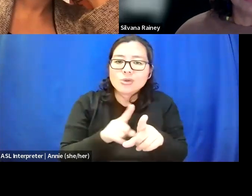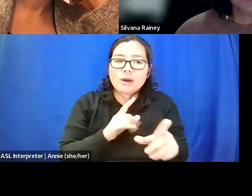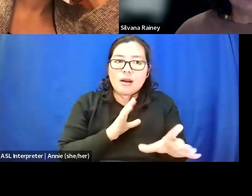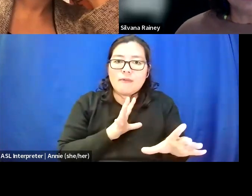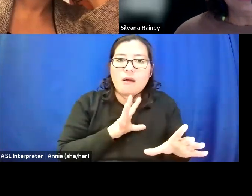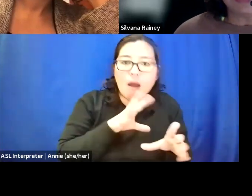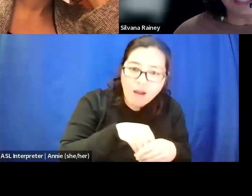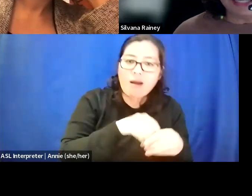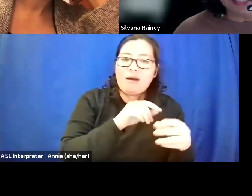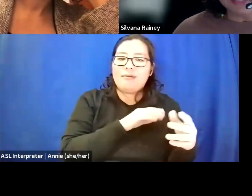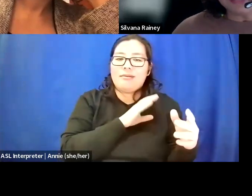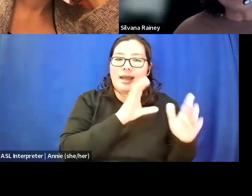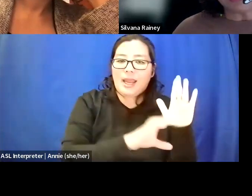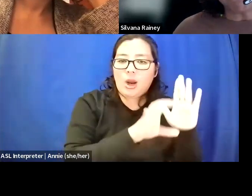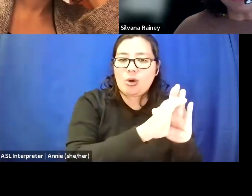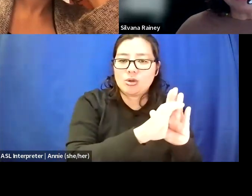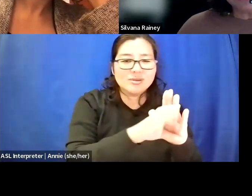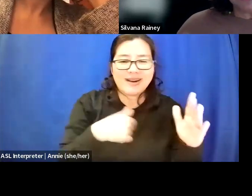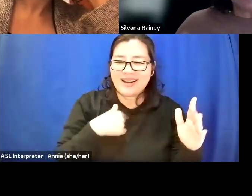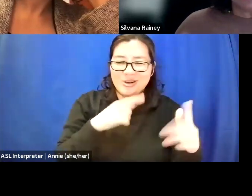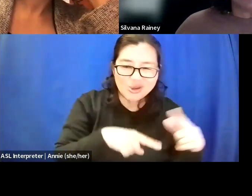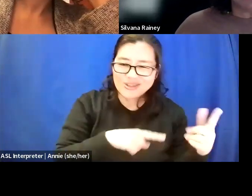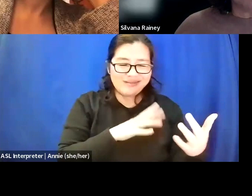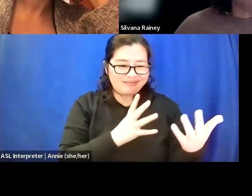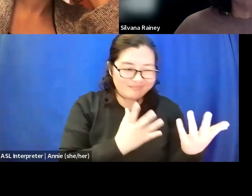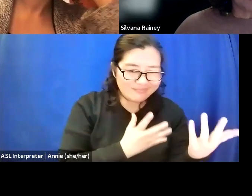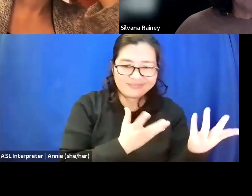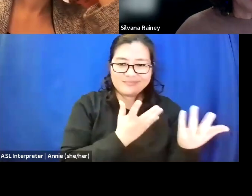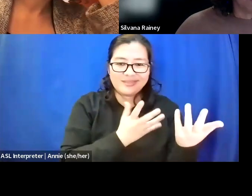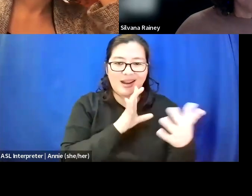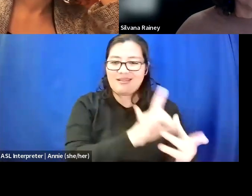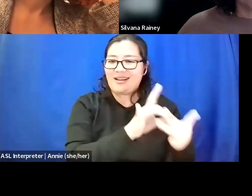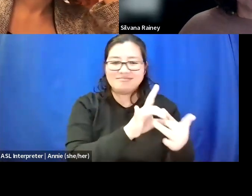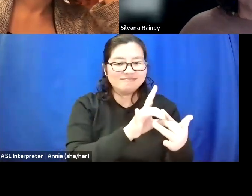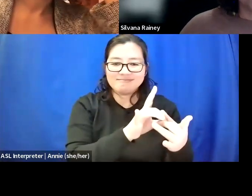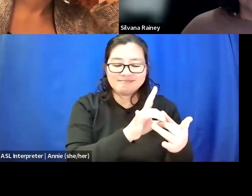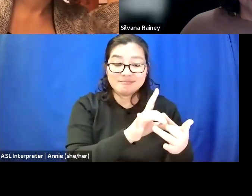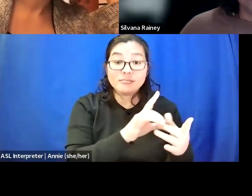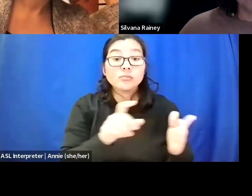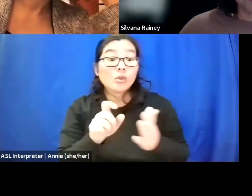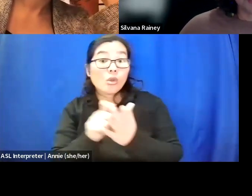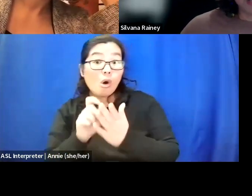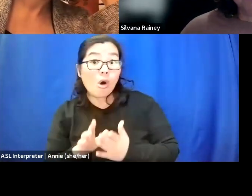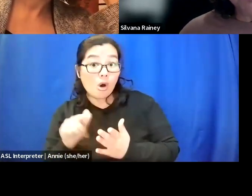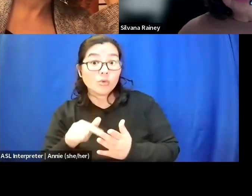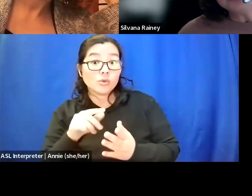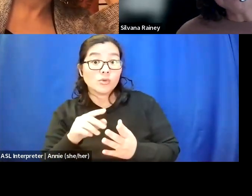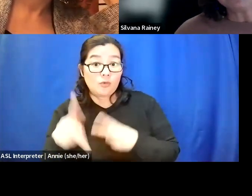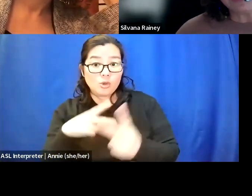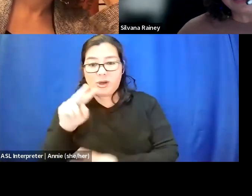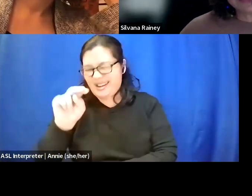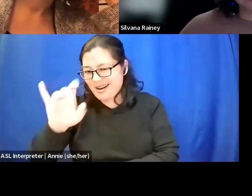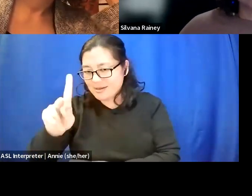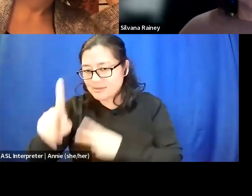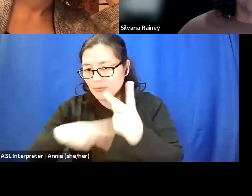I couldn't get in that way. The author's version, Nick's version, I really,